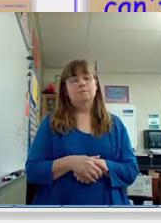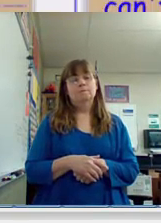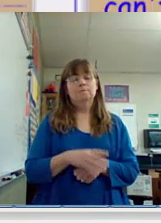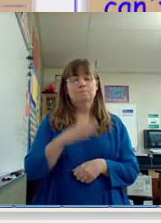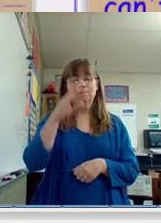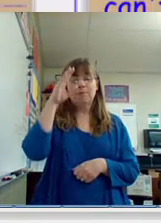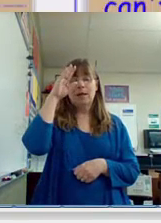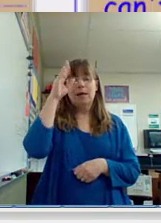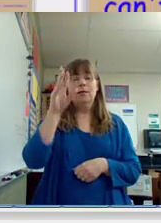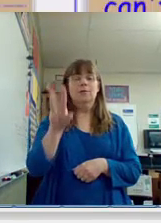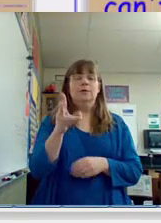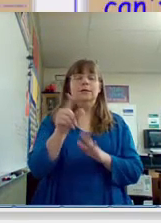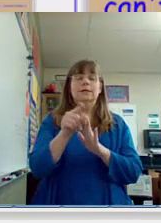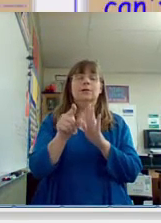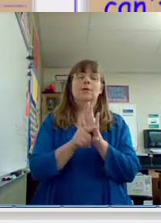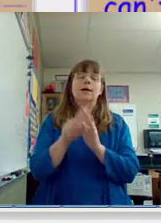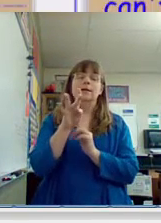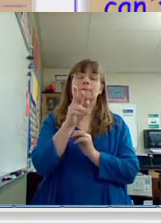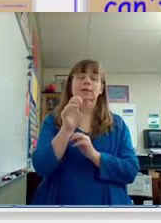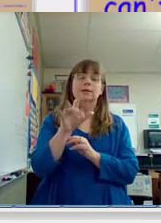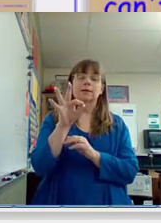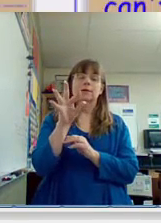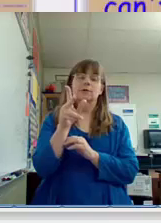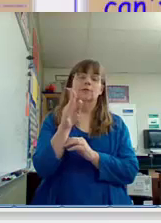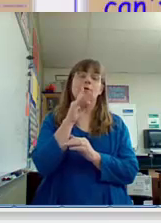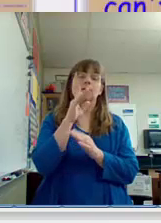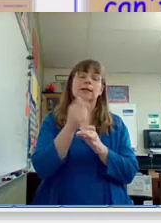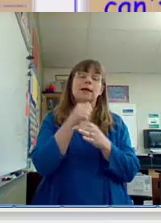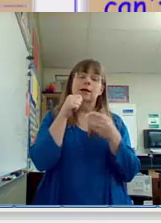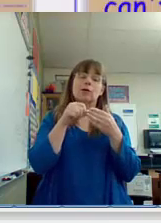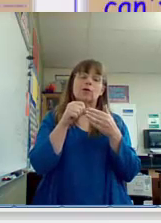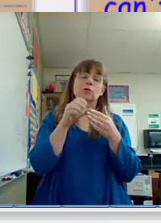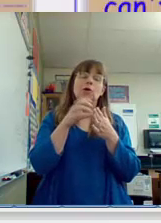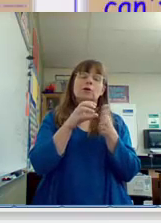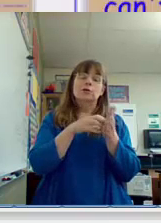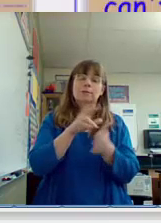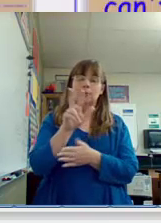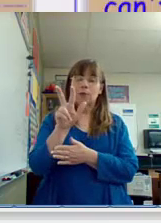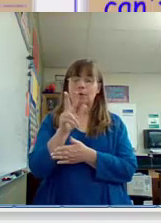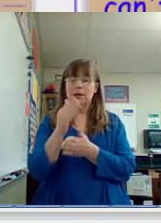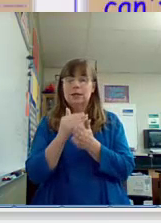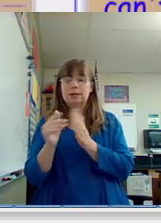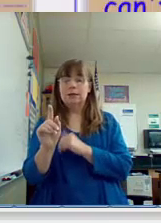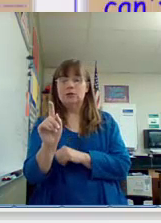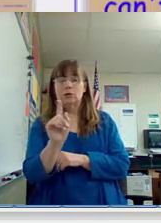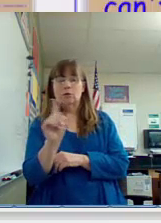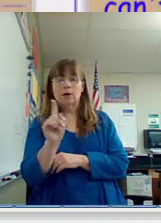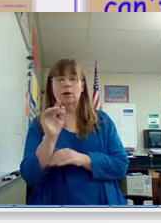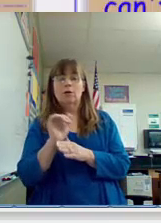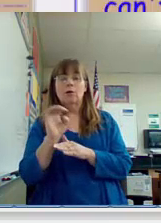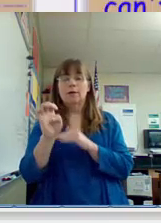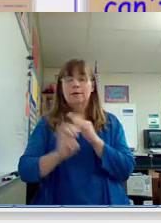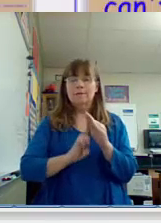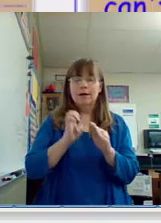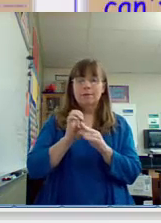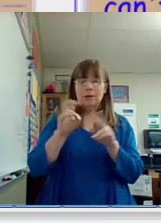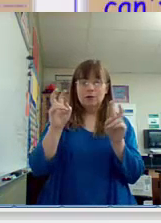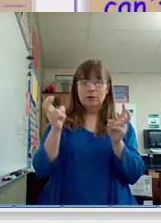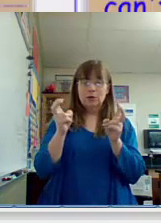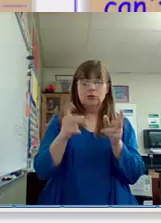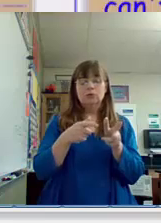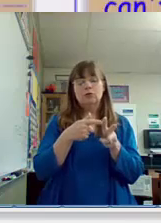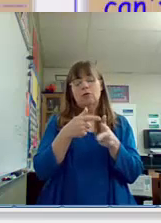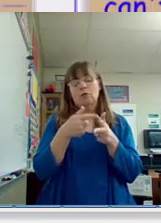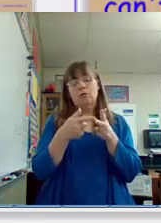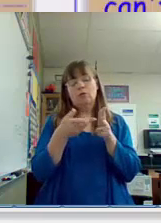Hello, 6th grade. This is Mrs. Froman, and we're going to take notes today on Chapter 3, Section 1 on environmental issues. And there are three